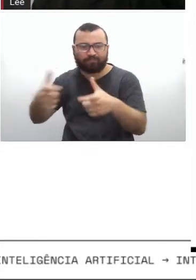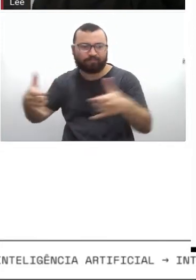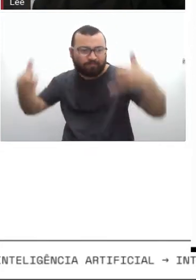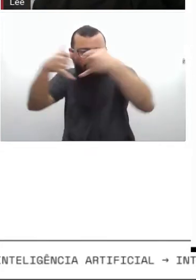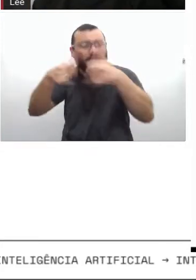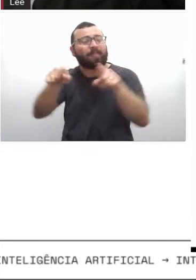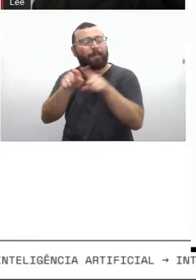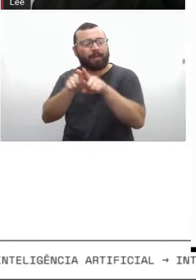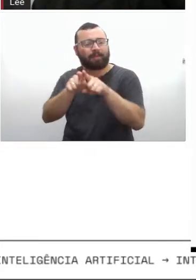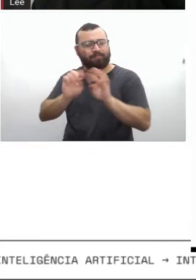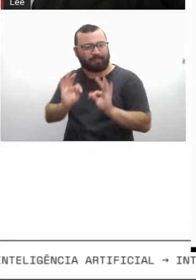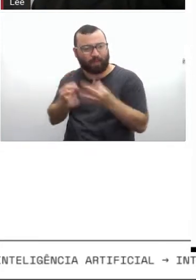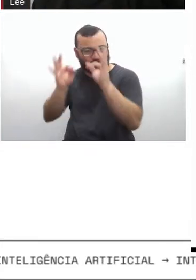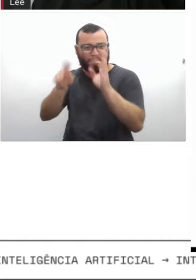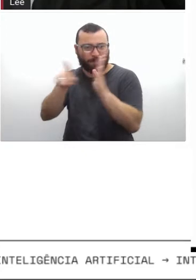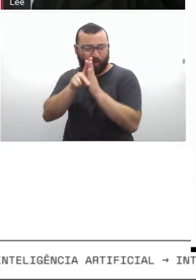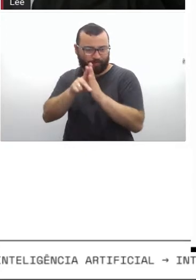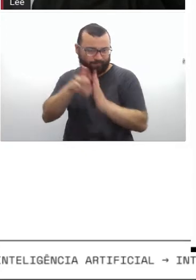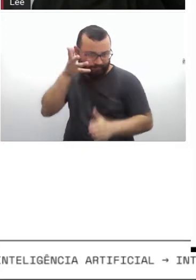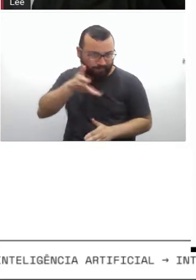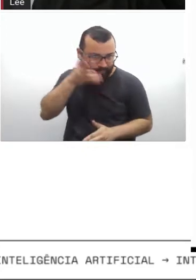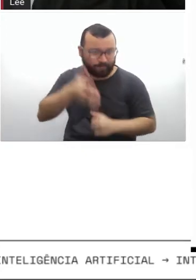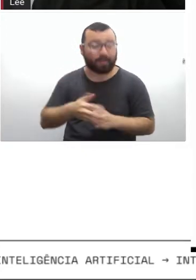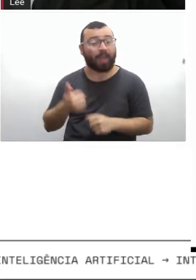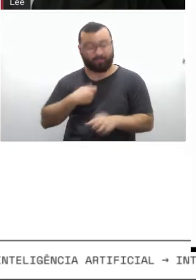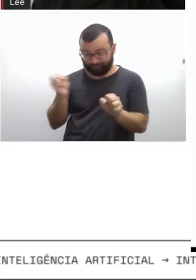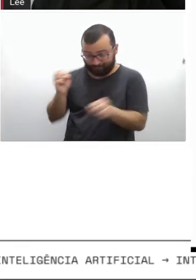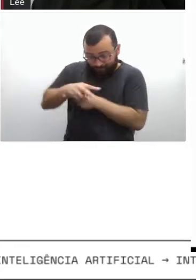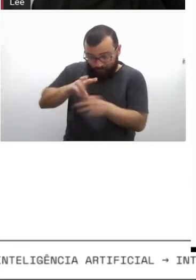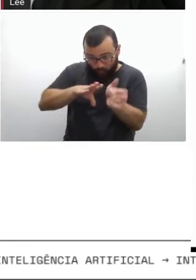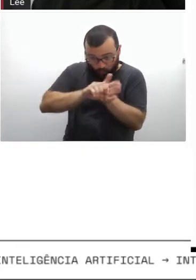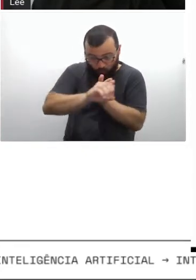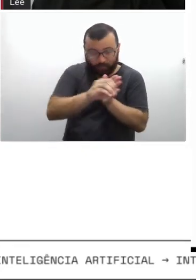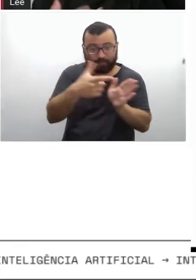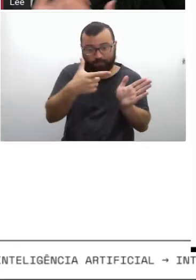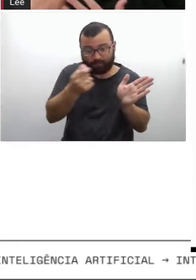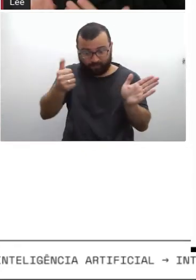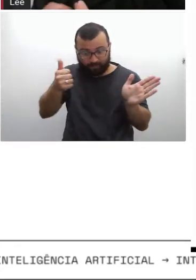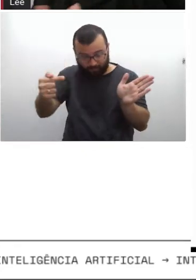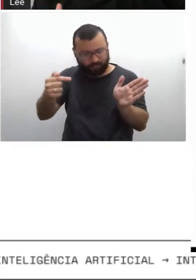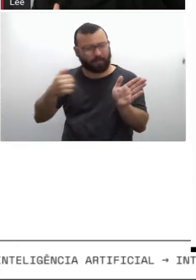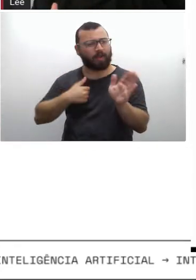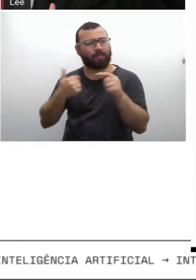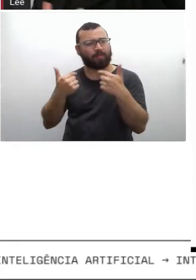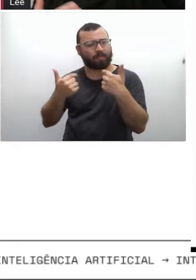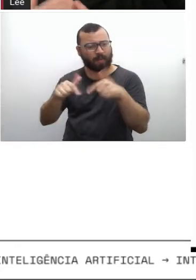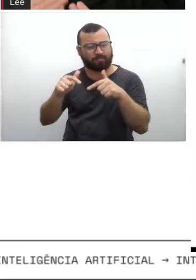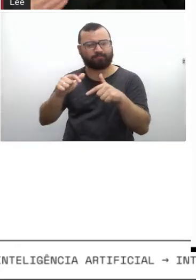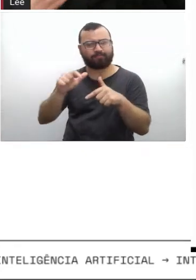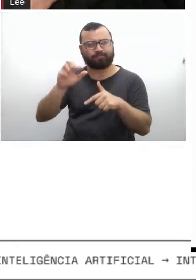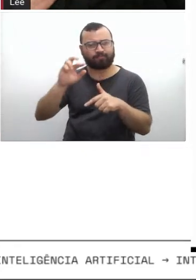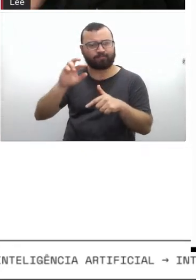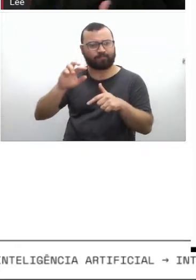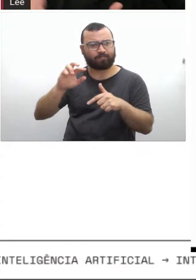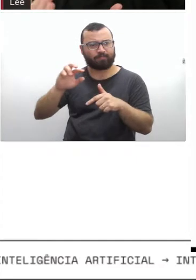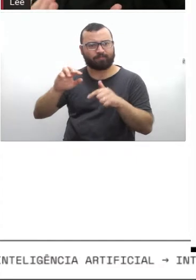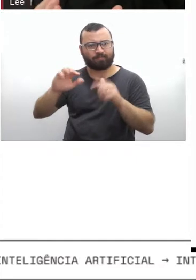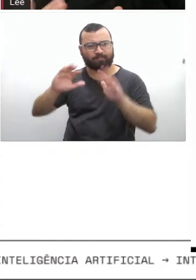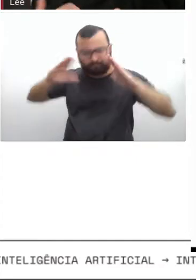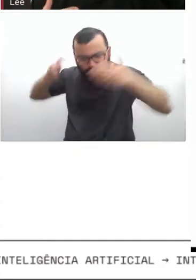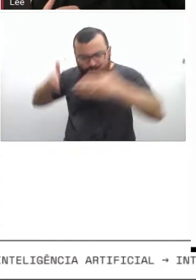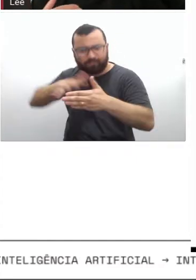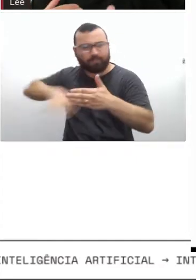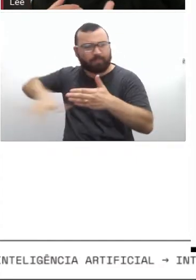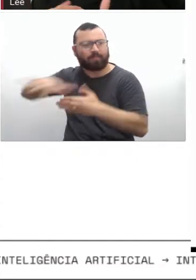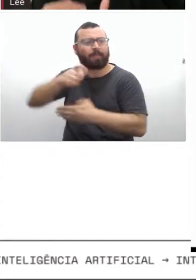technology. I've been at Google since 2017 and I work as a chatbot expert with